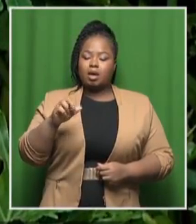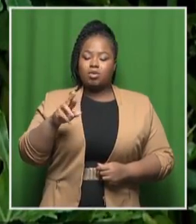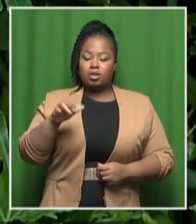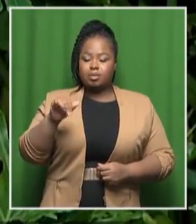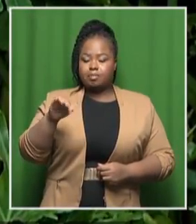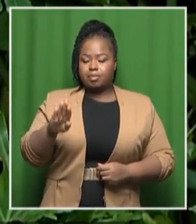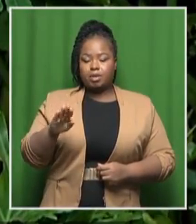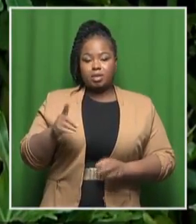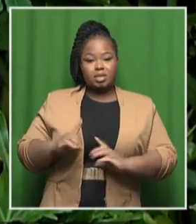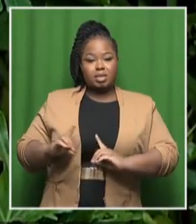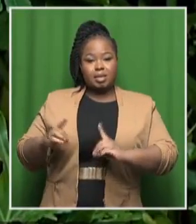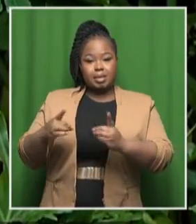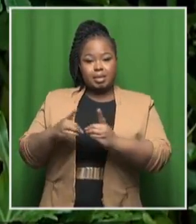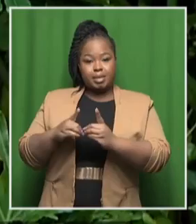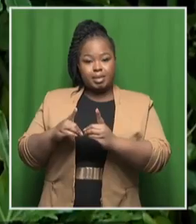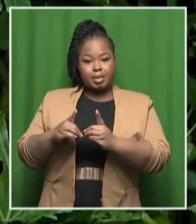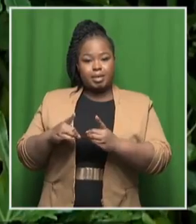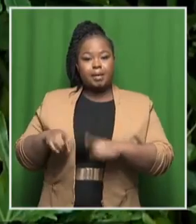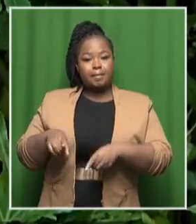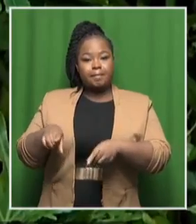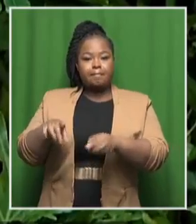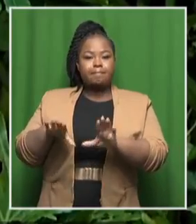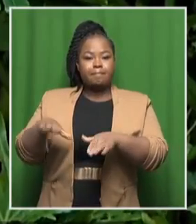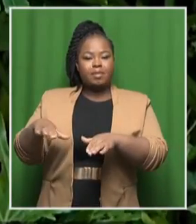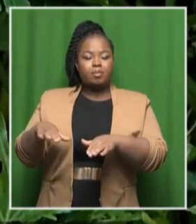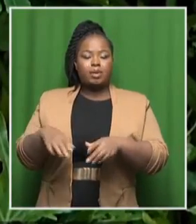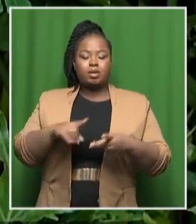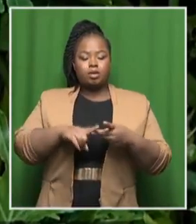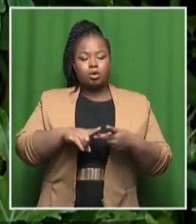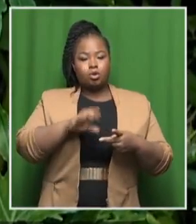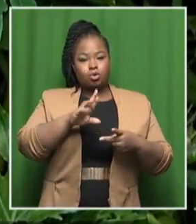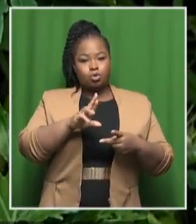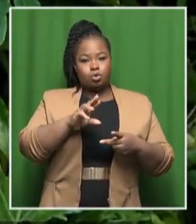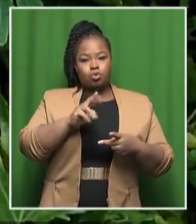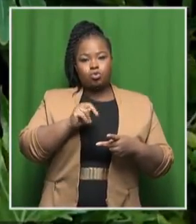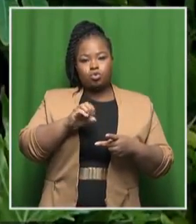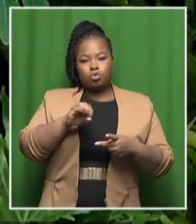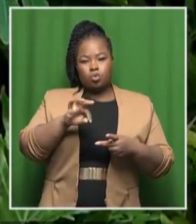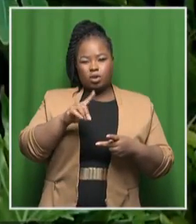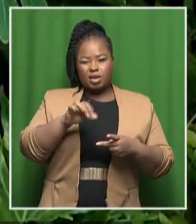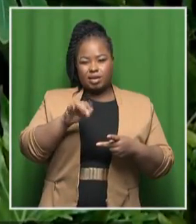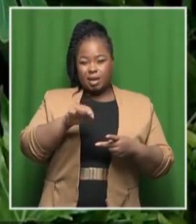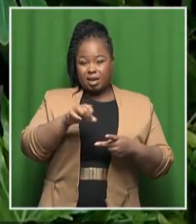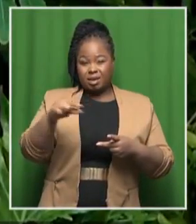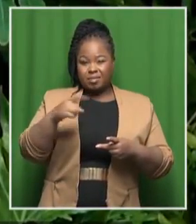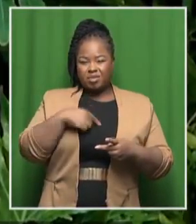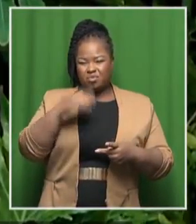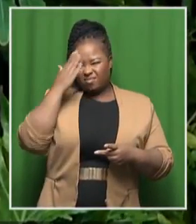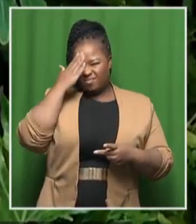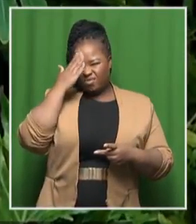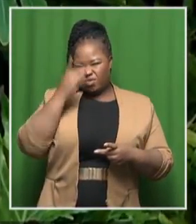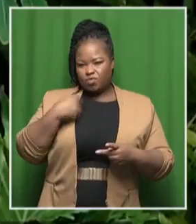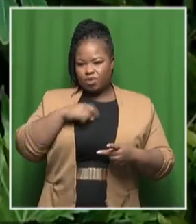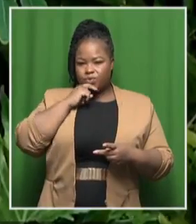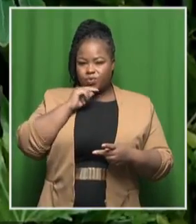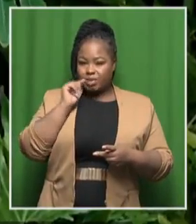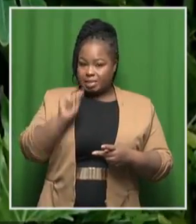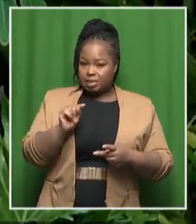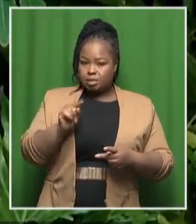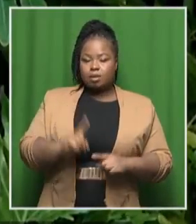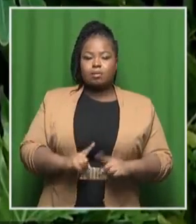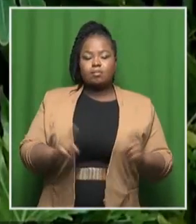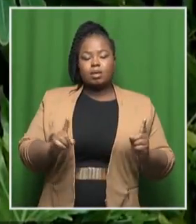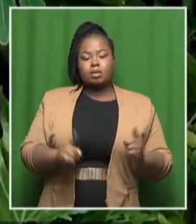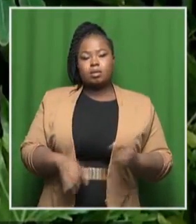which we get Nooit Gedacht water from, but we must realize that we're just a small user of that, and that our main